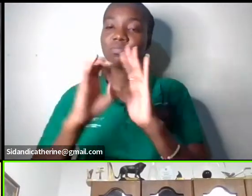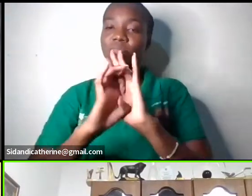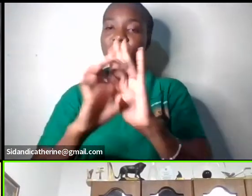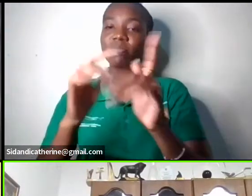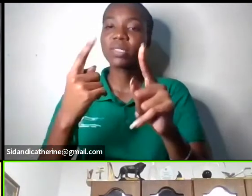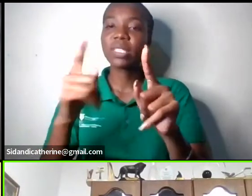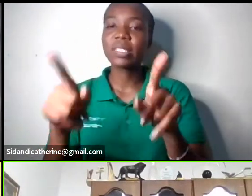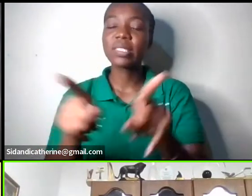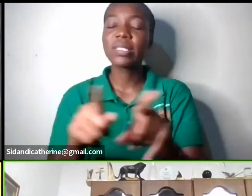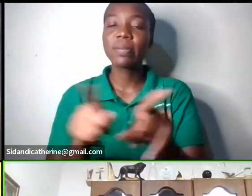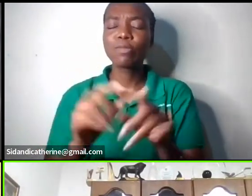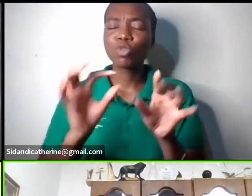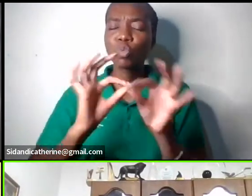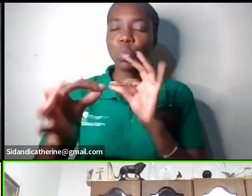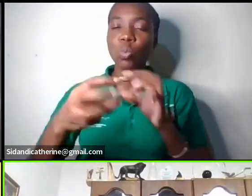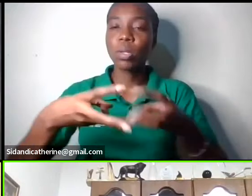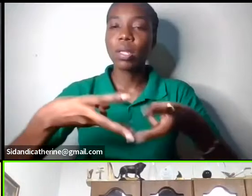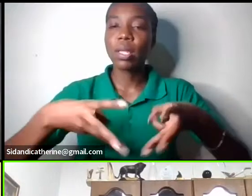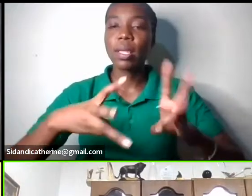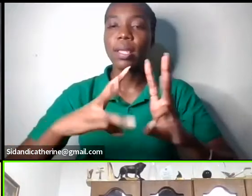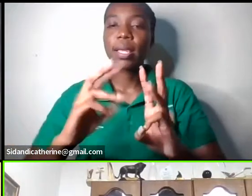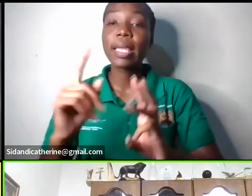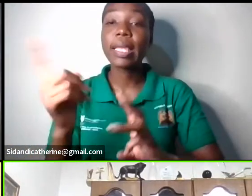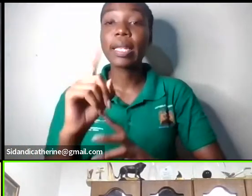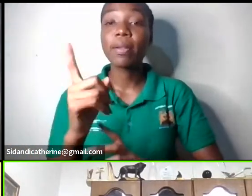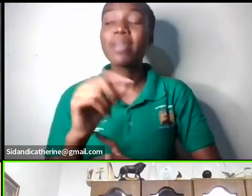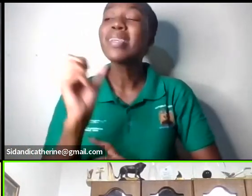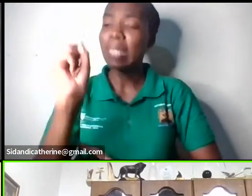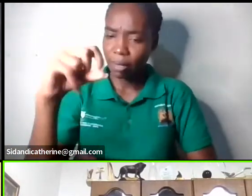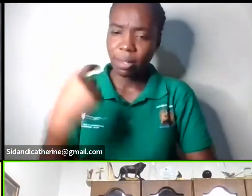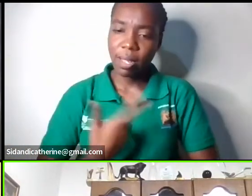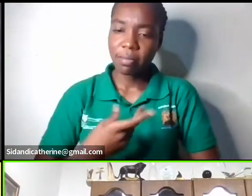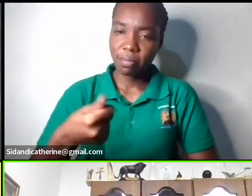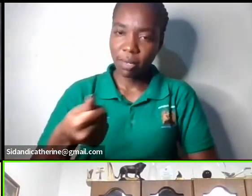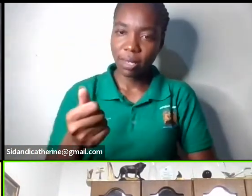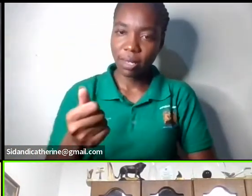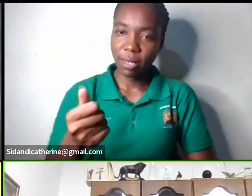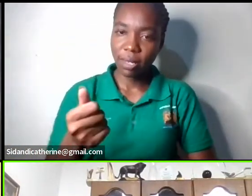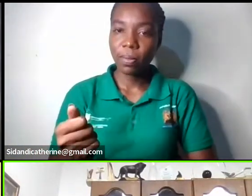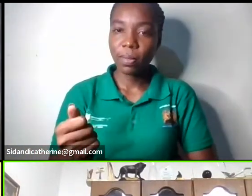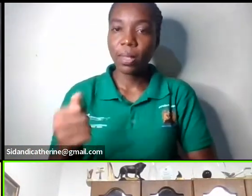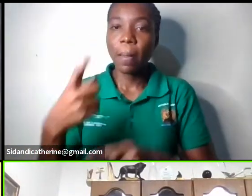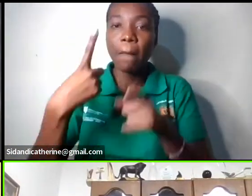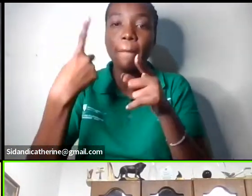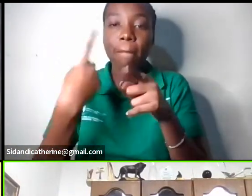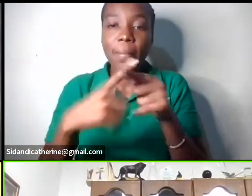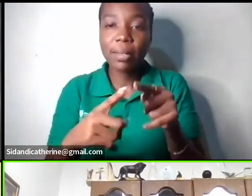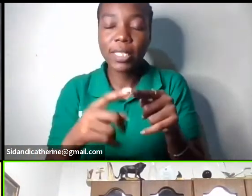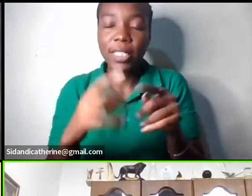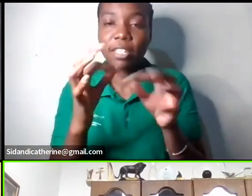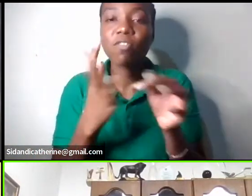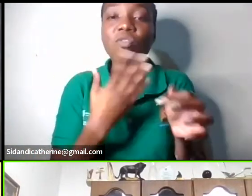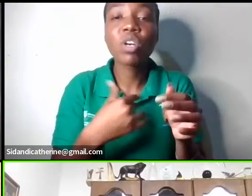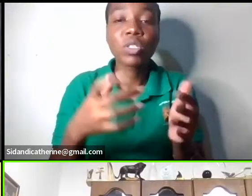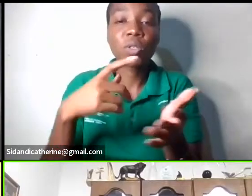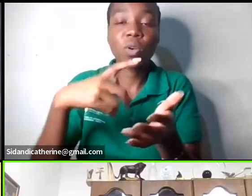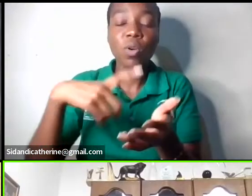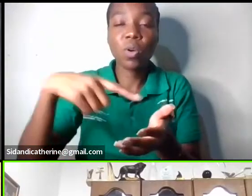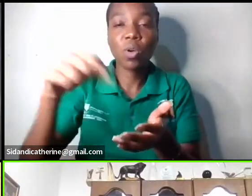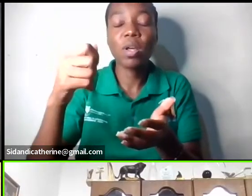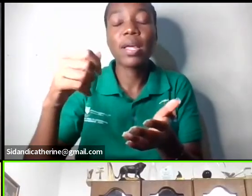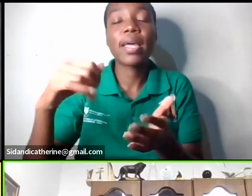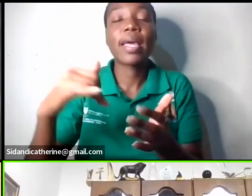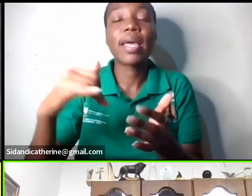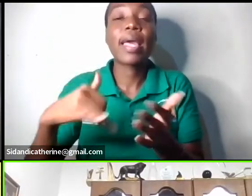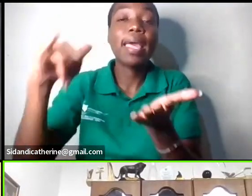is somebody who has put up that, and yes, we pay for it. But for those who would like to go to the airport and are pressed for time,